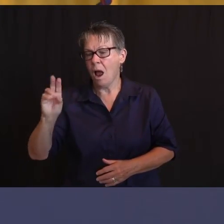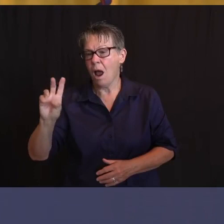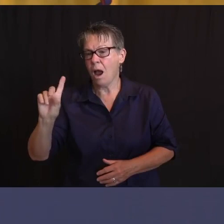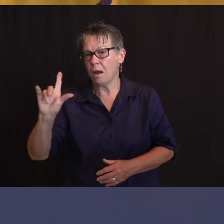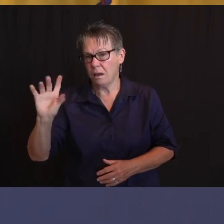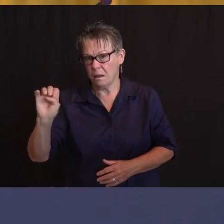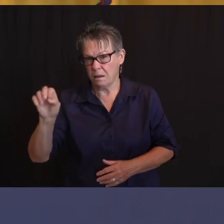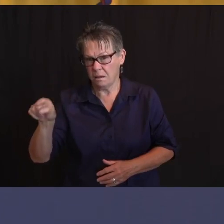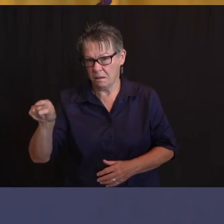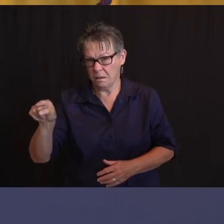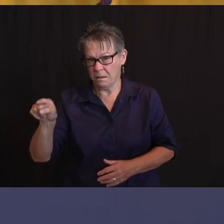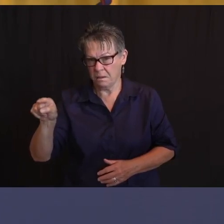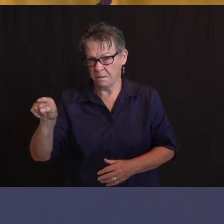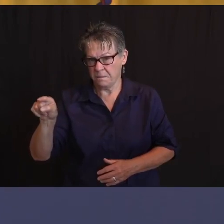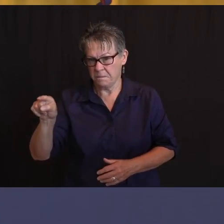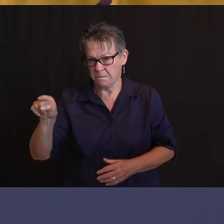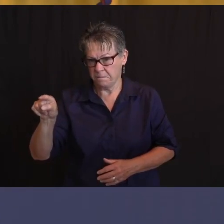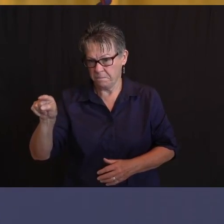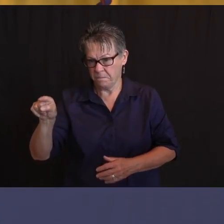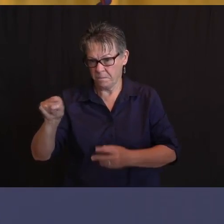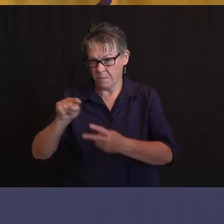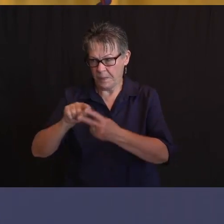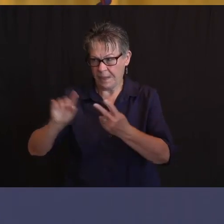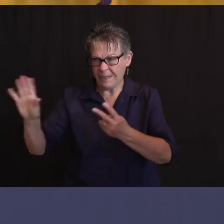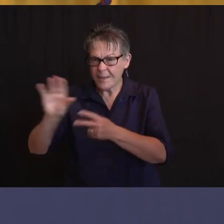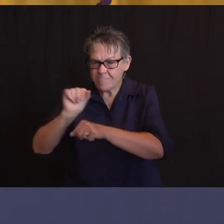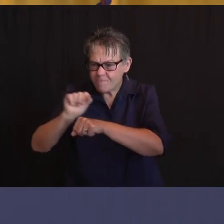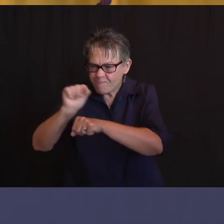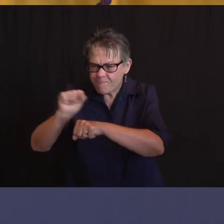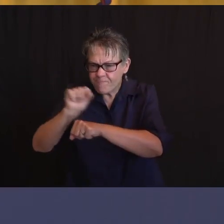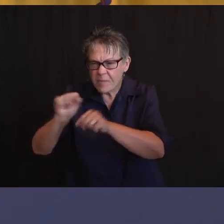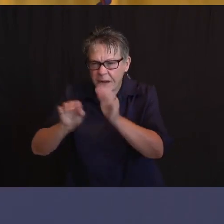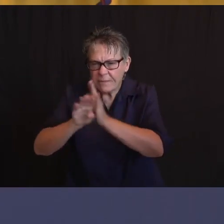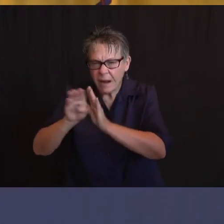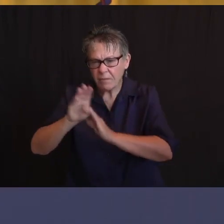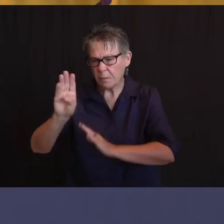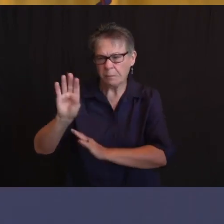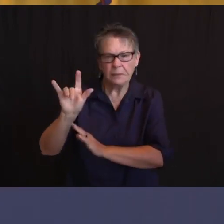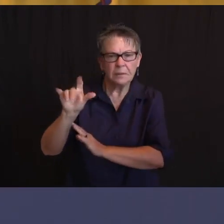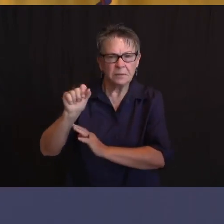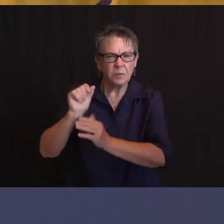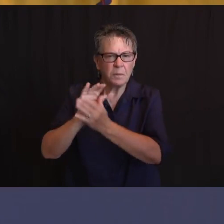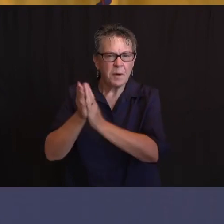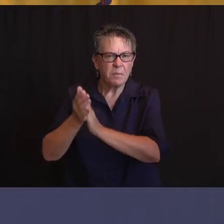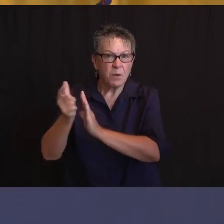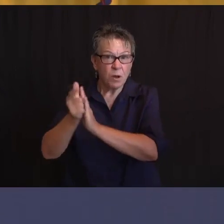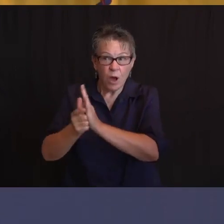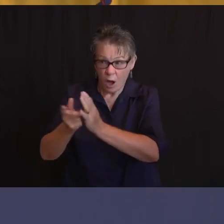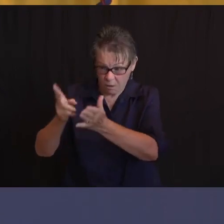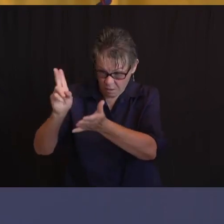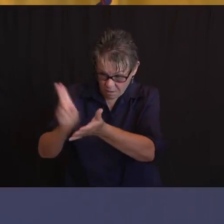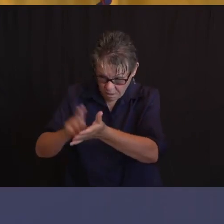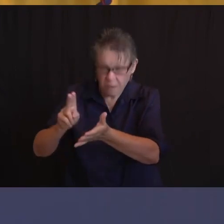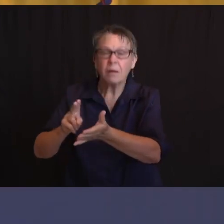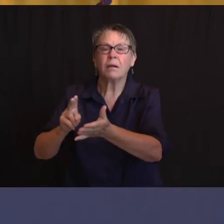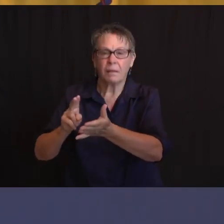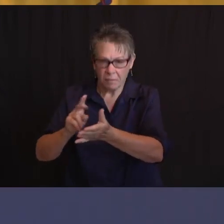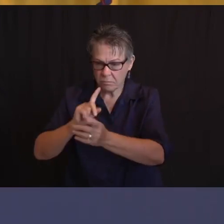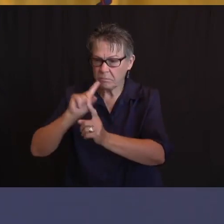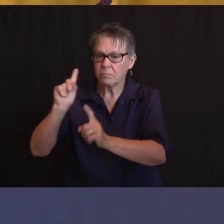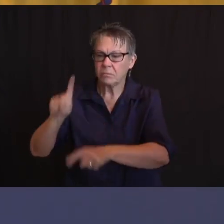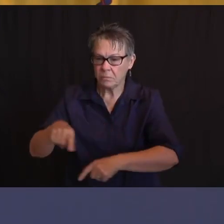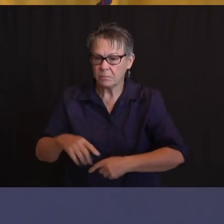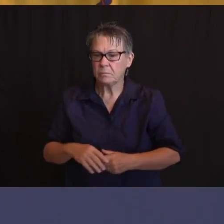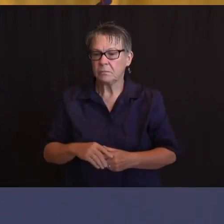and come directly from the work that Manat did after Judy had hired them to do a cold-blooded